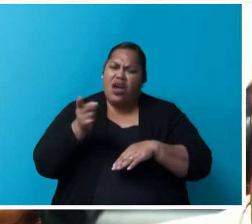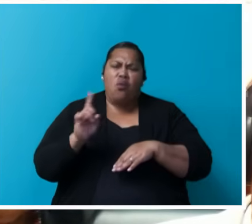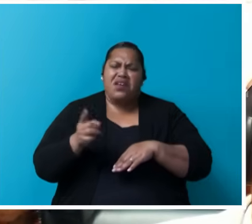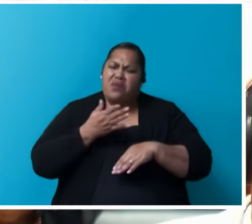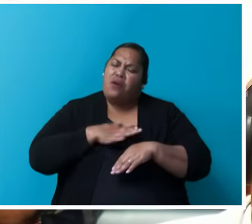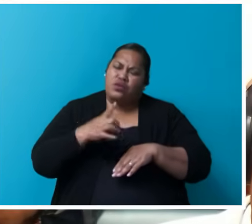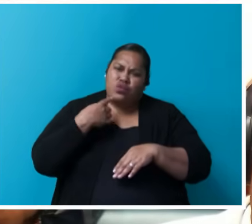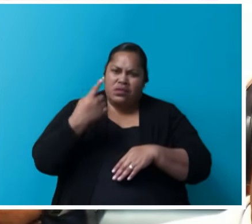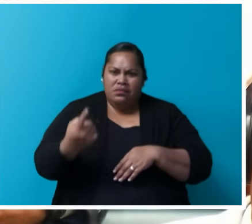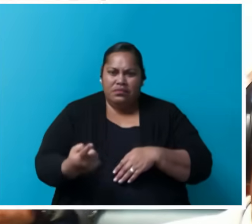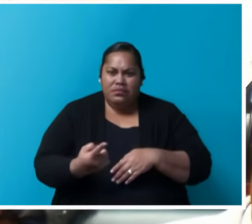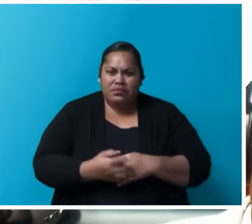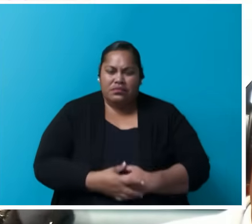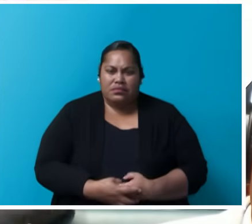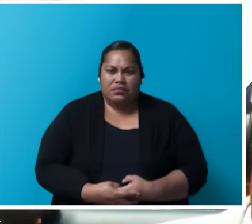say.